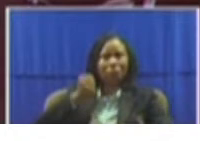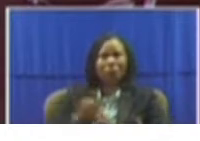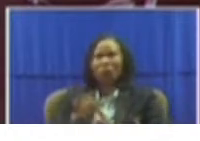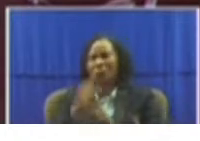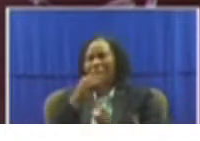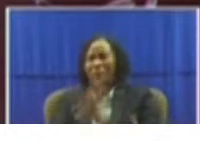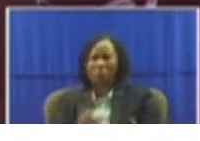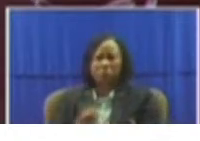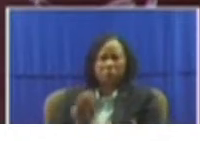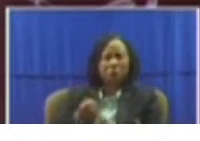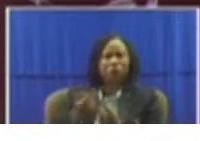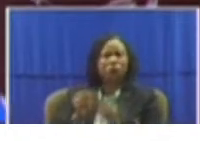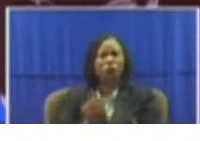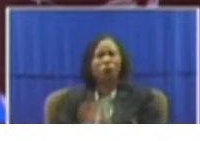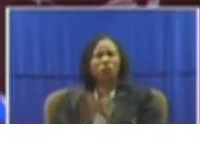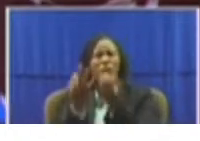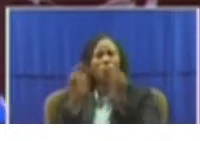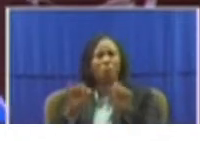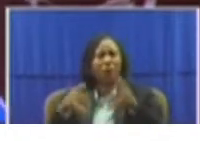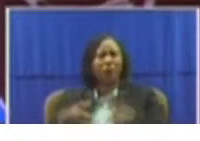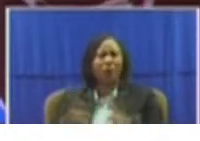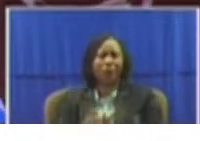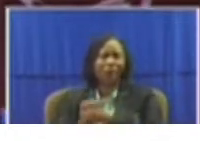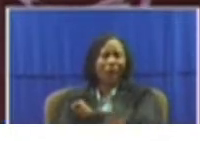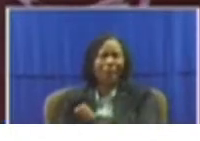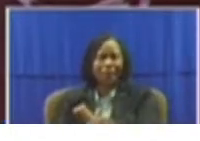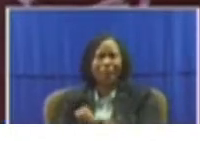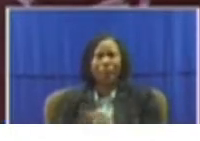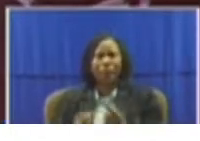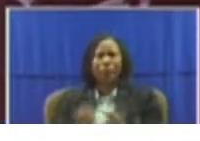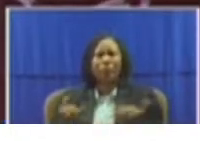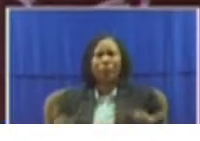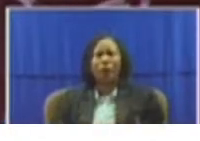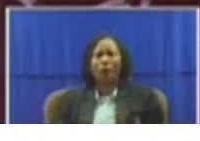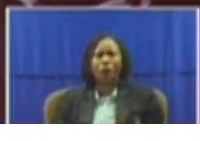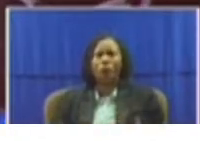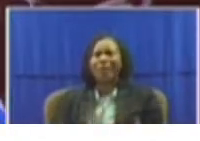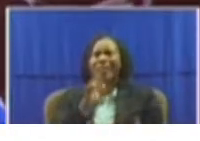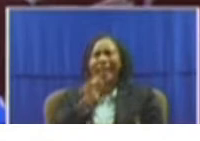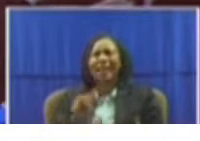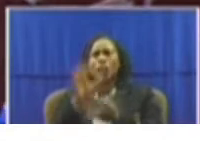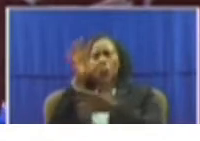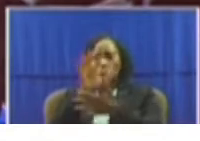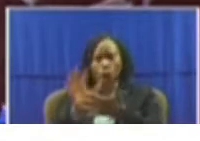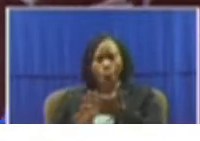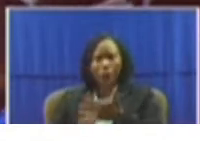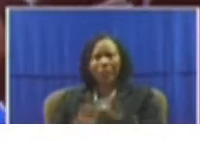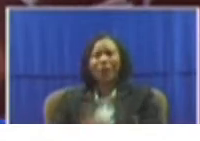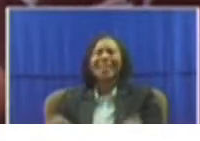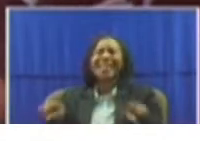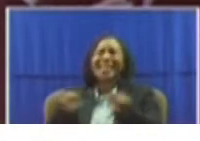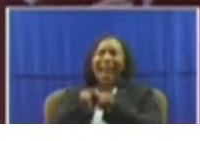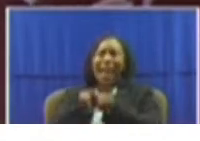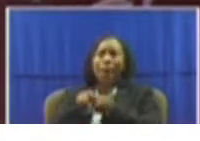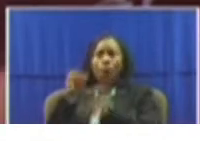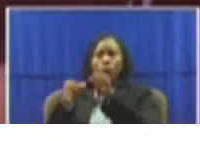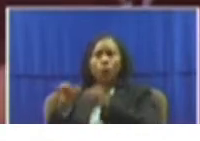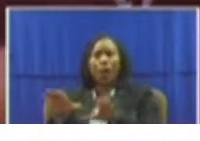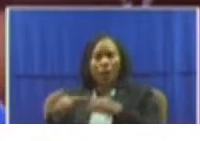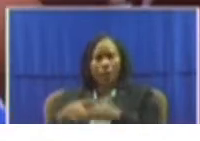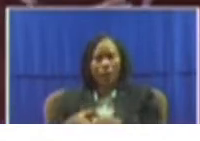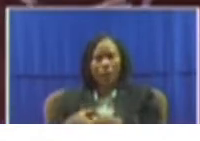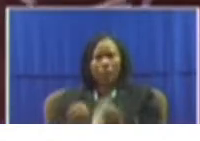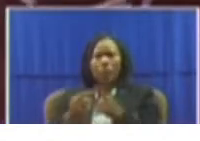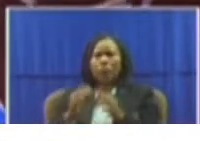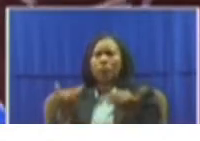country. And perhaps more devastatingly, they will tell the story of the same party which in turn oppressed